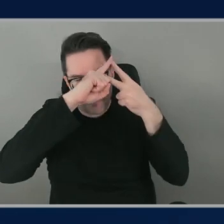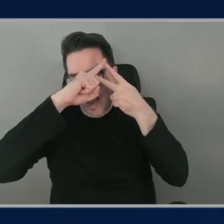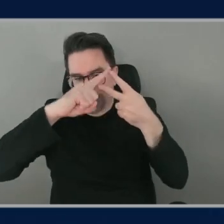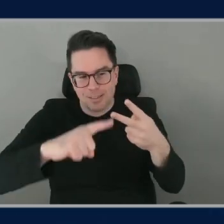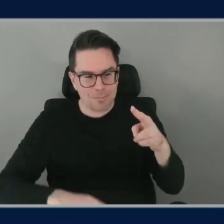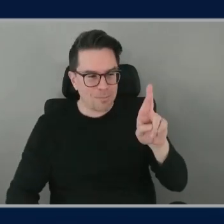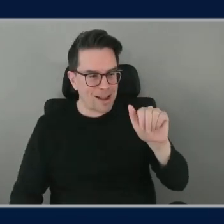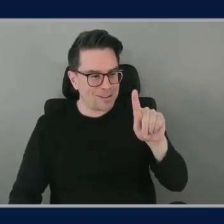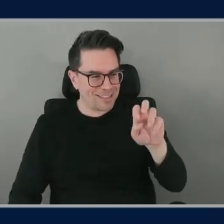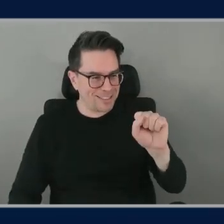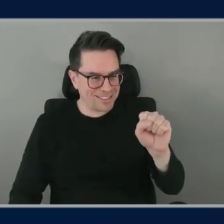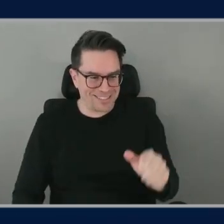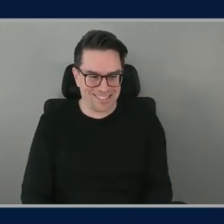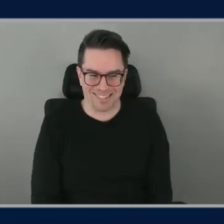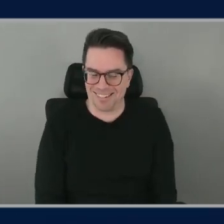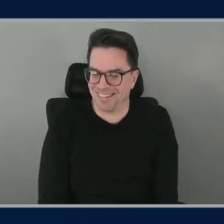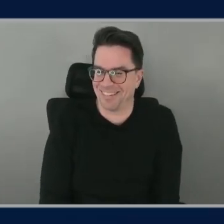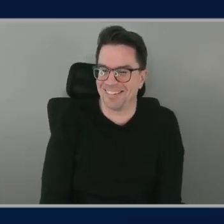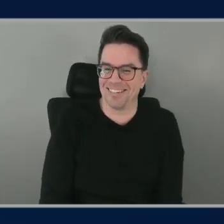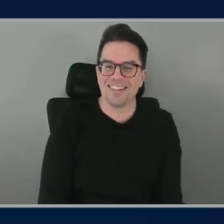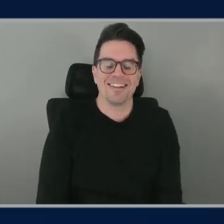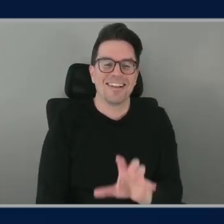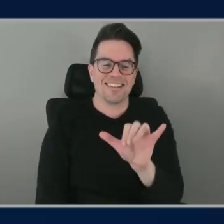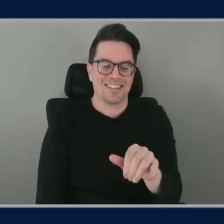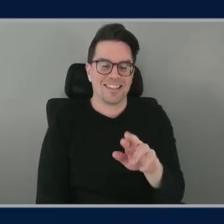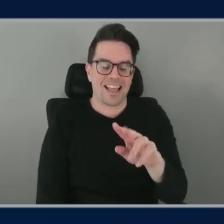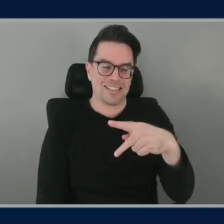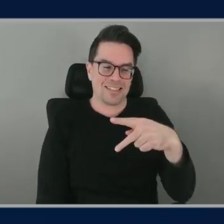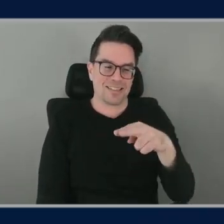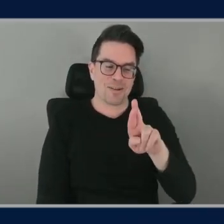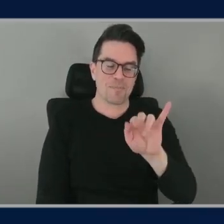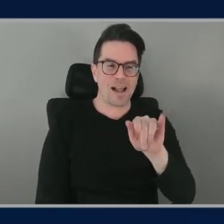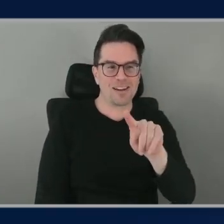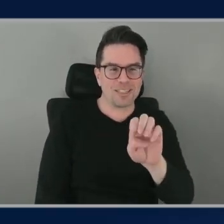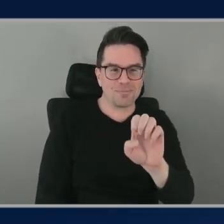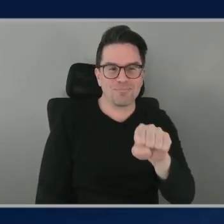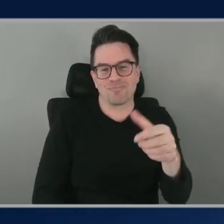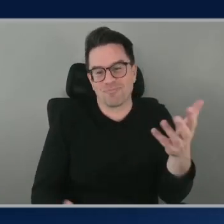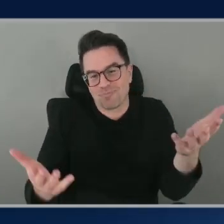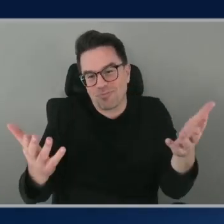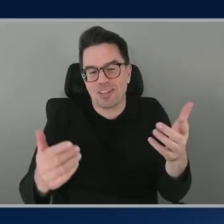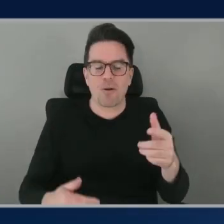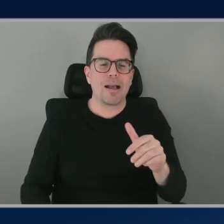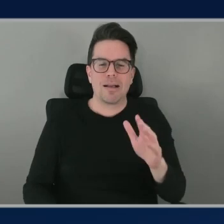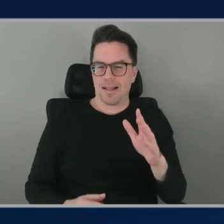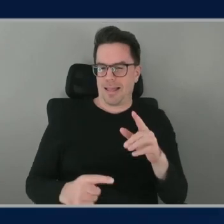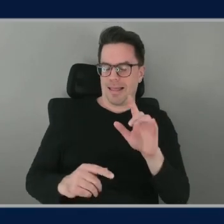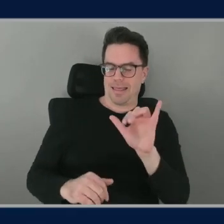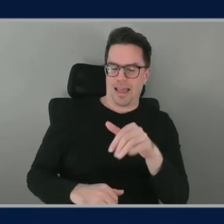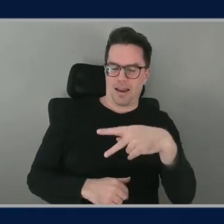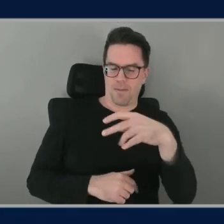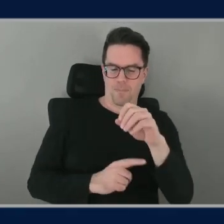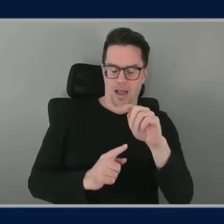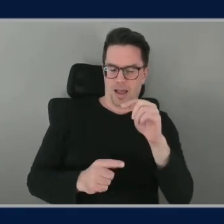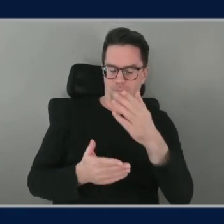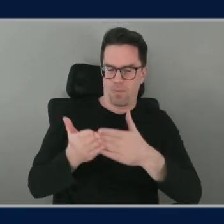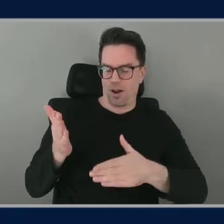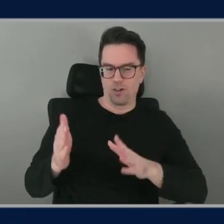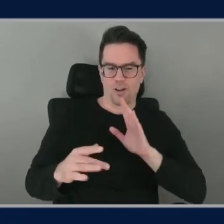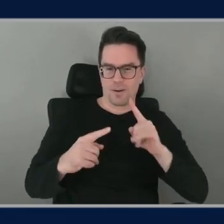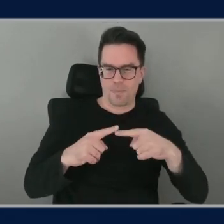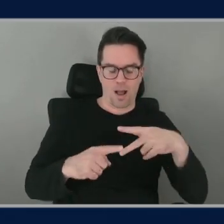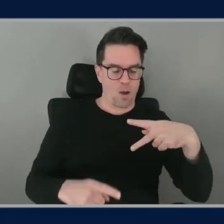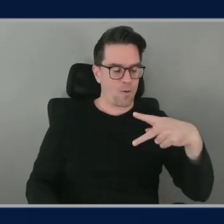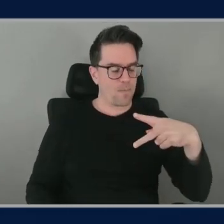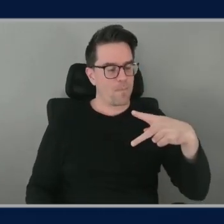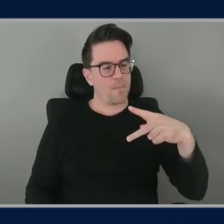is a You pie. consider that one a pie? Okay, That's a pie, definitely. right? Most definitely pie. Okay. But I like it. I'm not sure what the pot part of it is. With the chicken and the pie, I'm not quite sure what. I'm not either. I don't